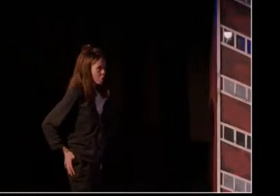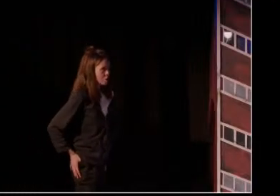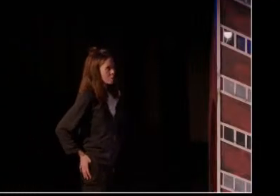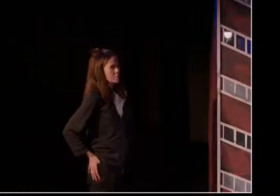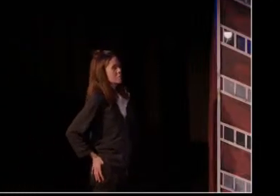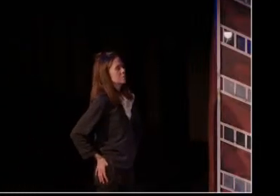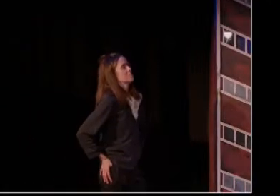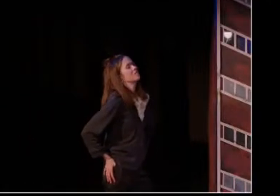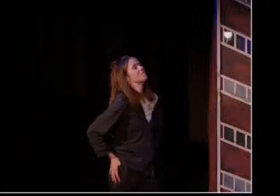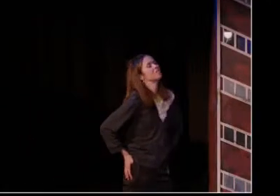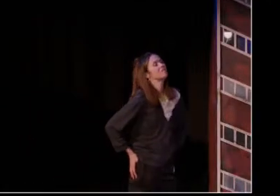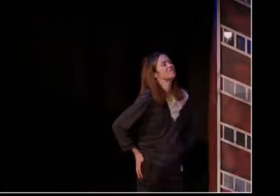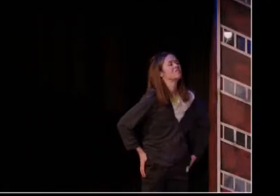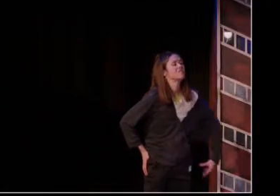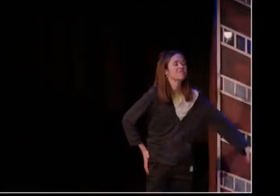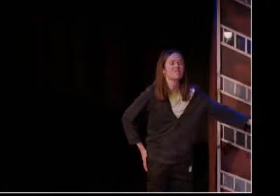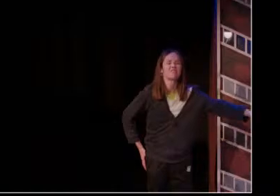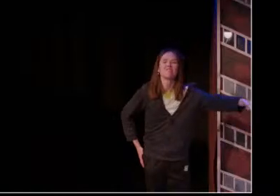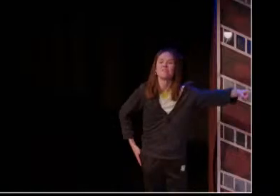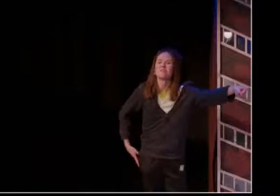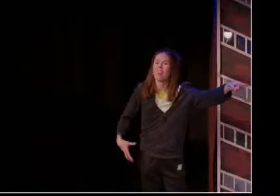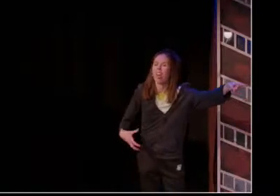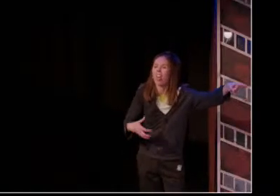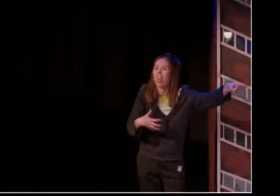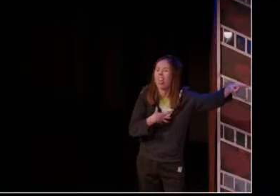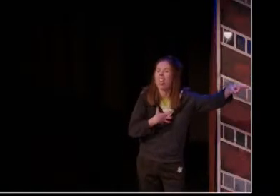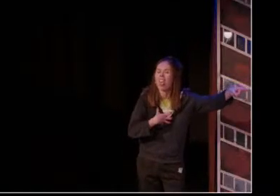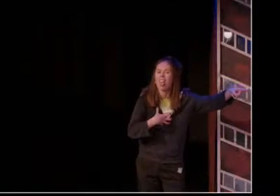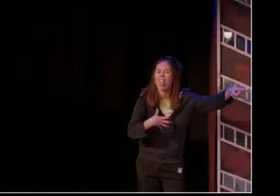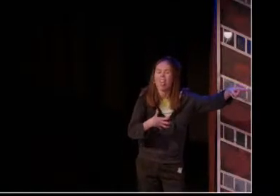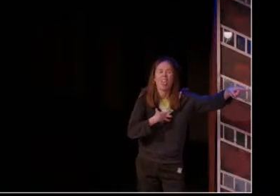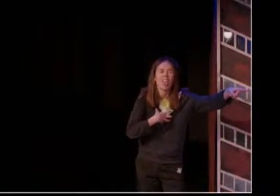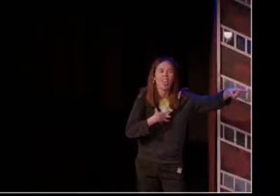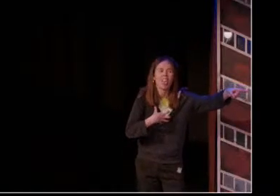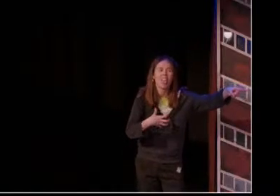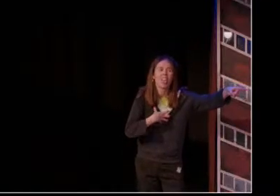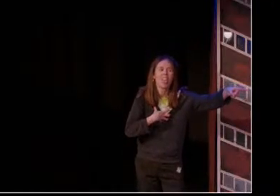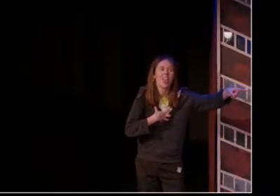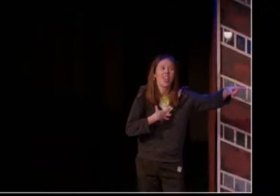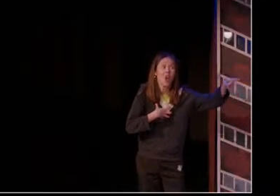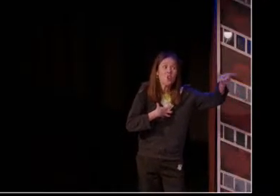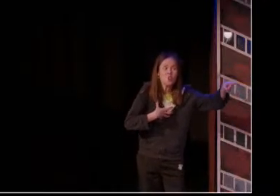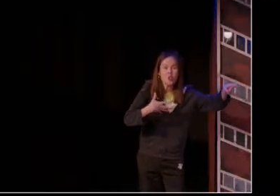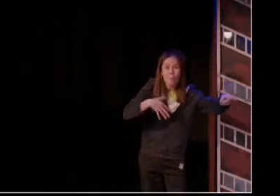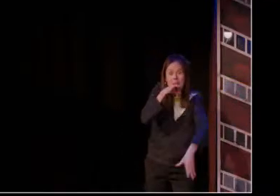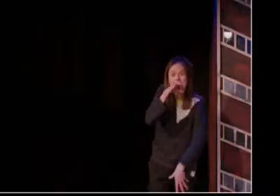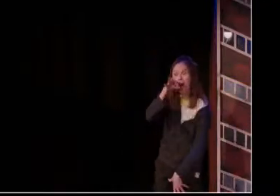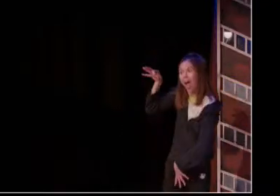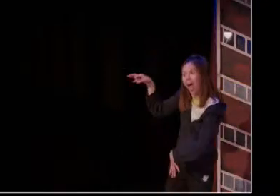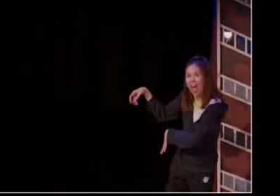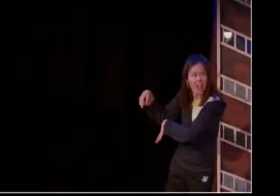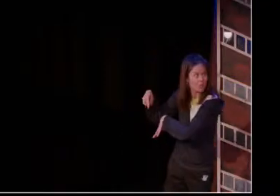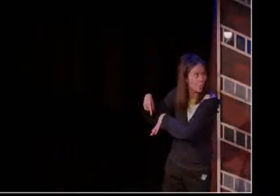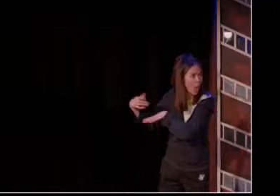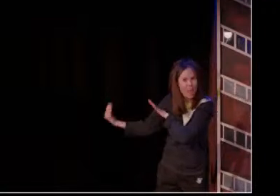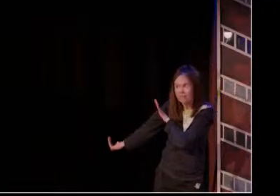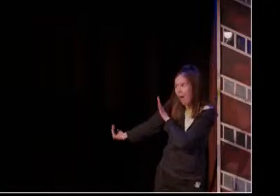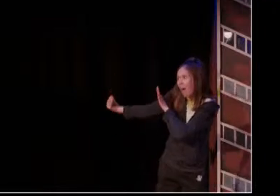You, coward, have set your wife to this. My